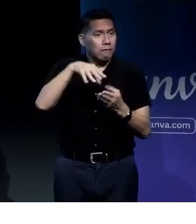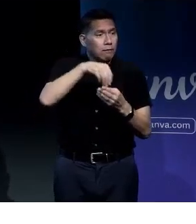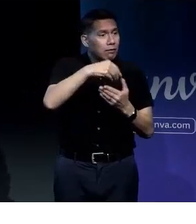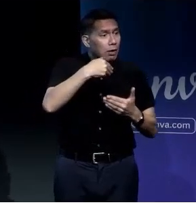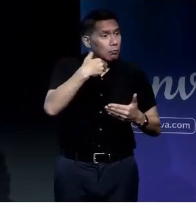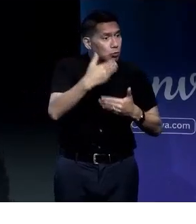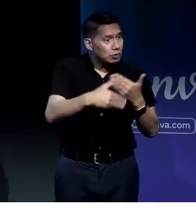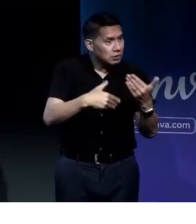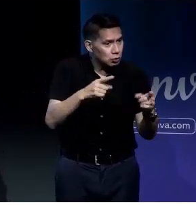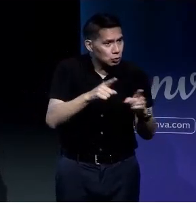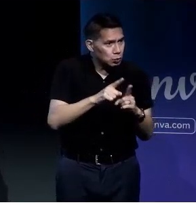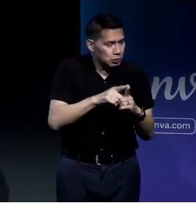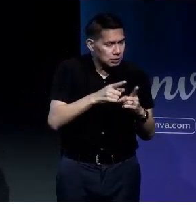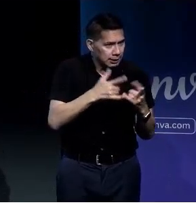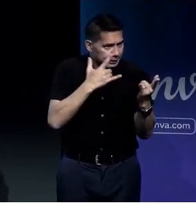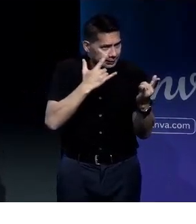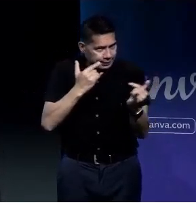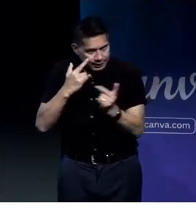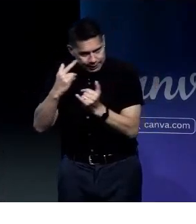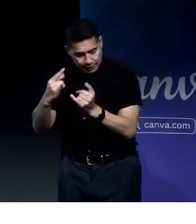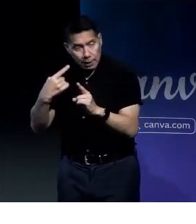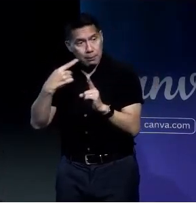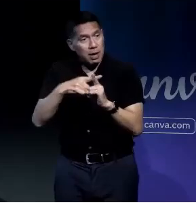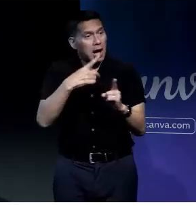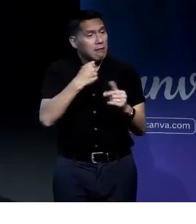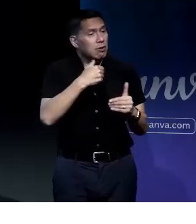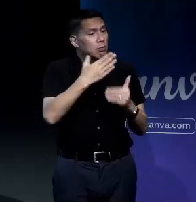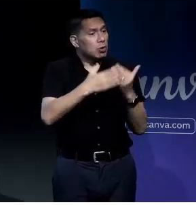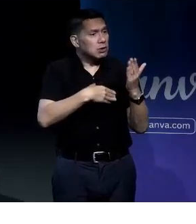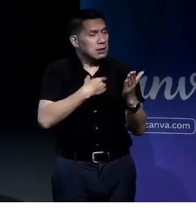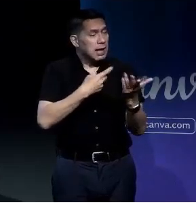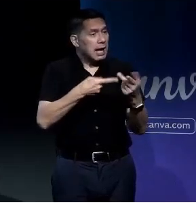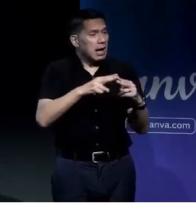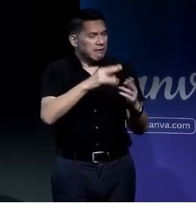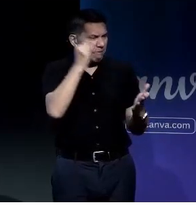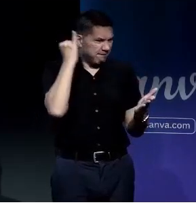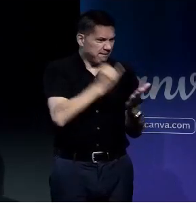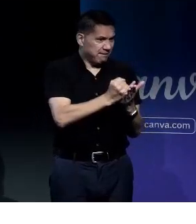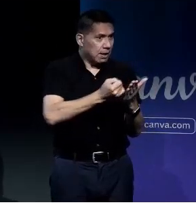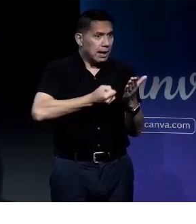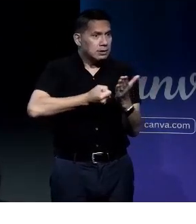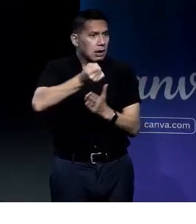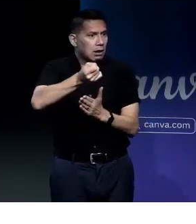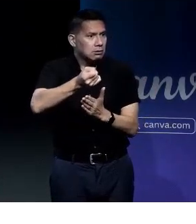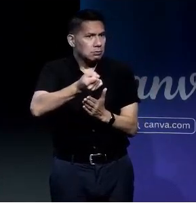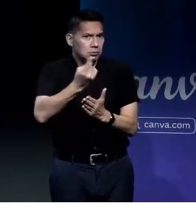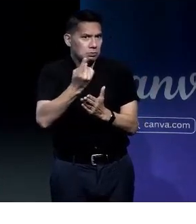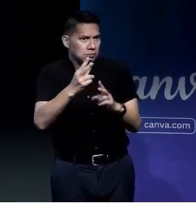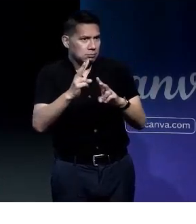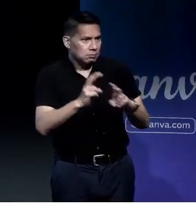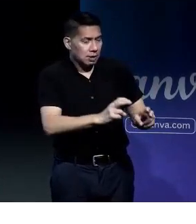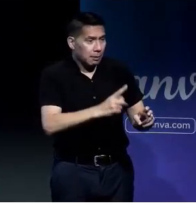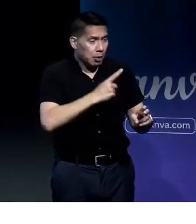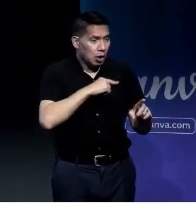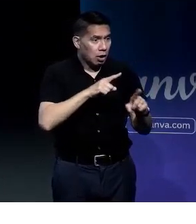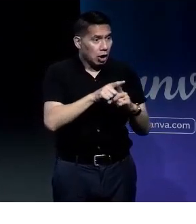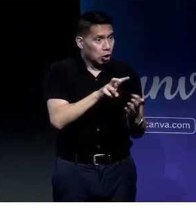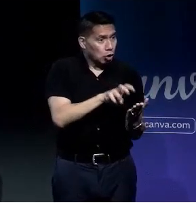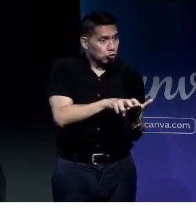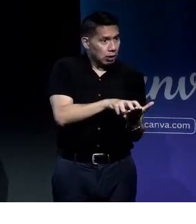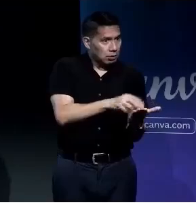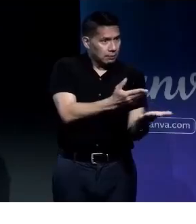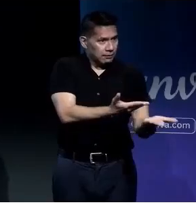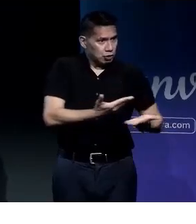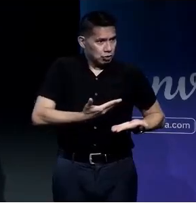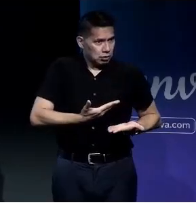clear path for escalation in the case of breach, because likely if you have a contract provision and you're doing continuous monitoring,